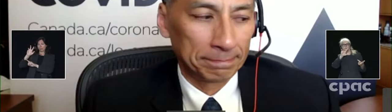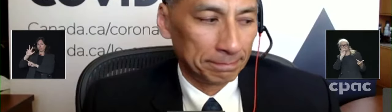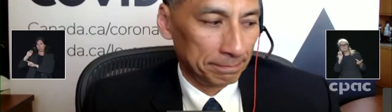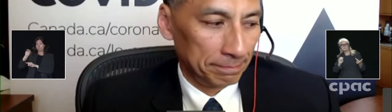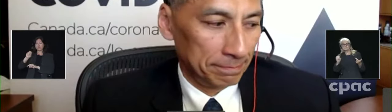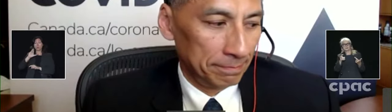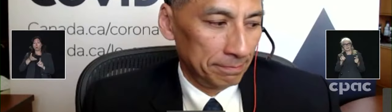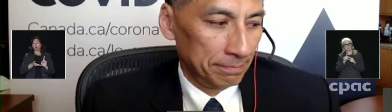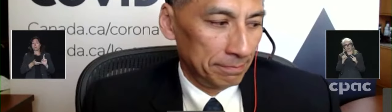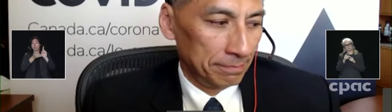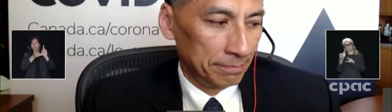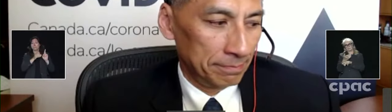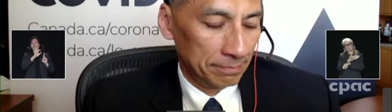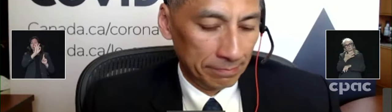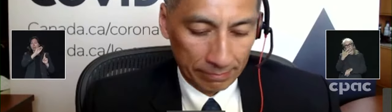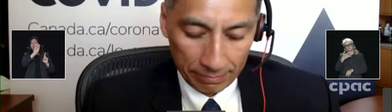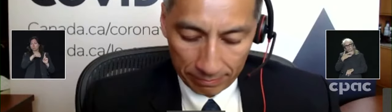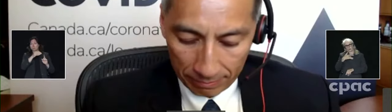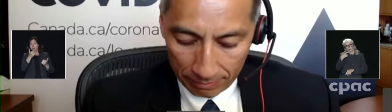90%?